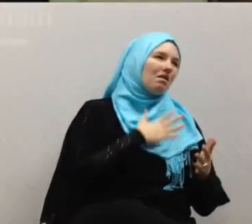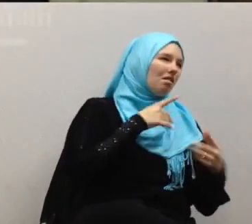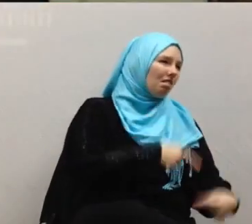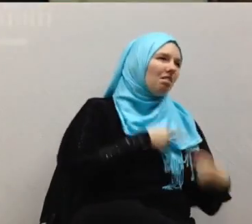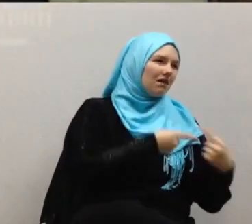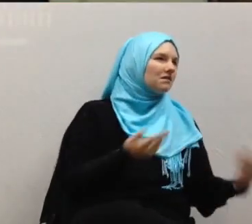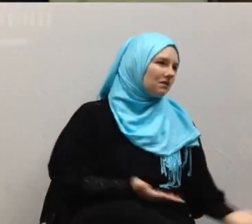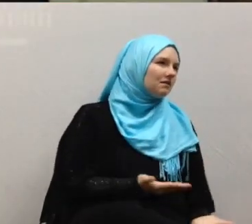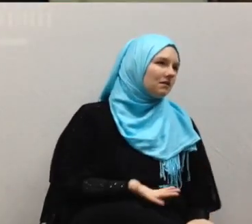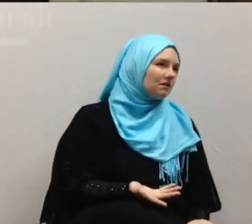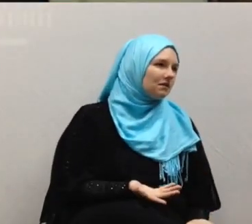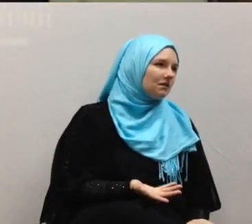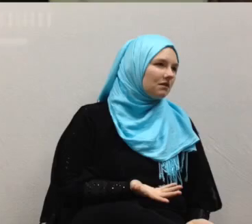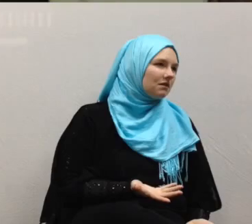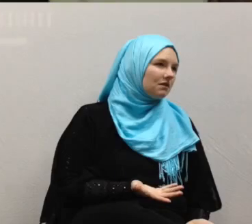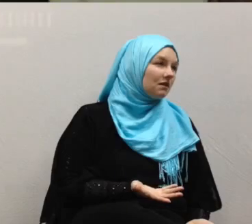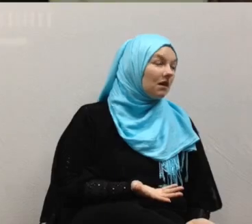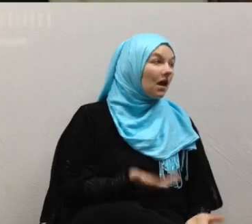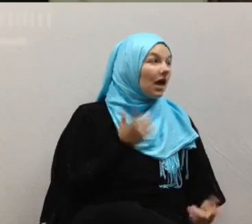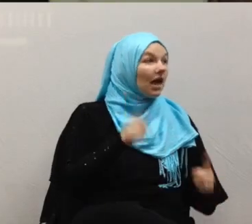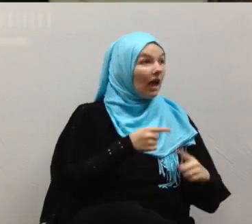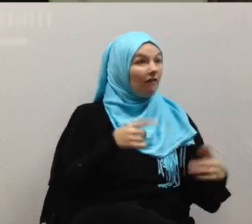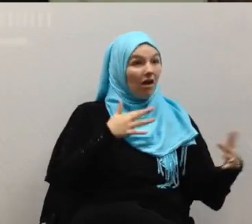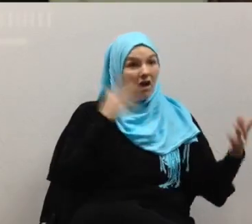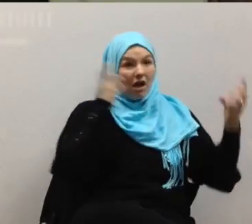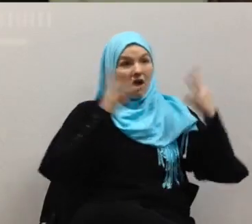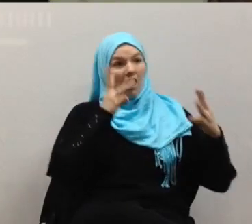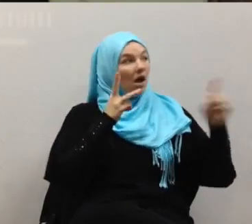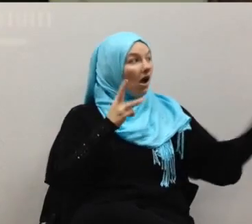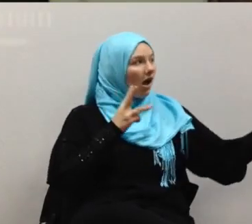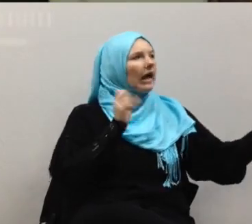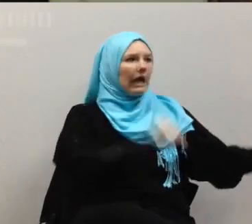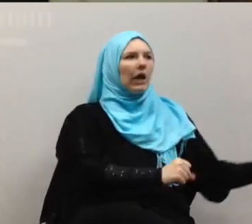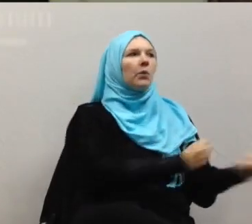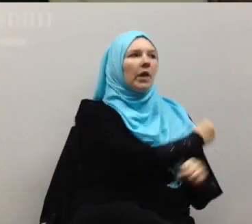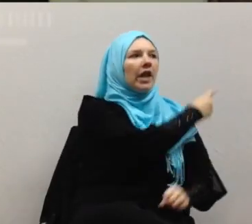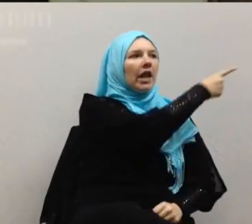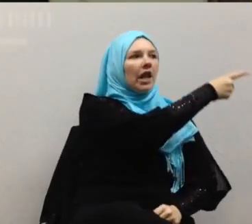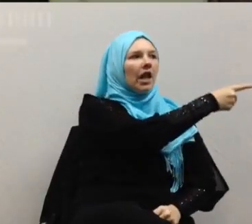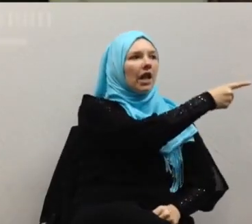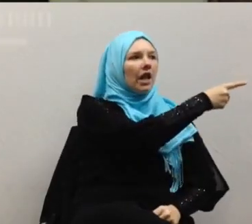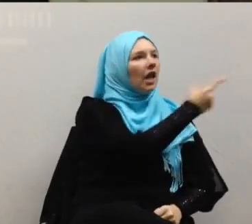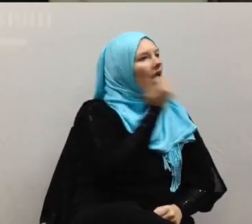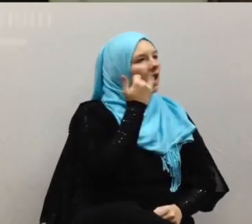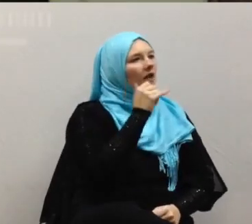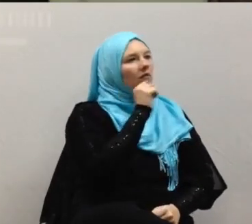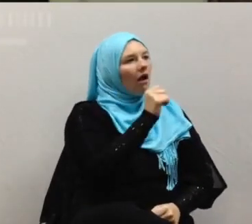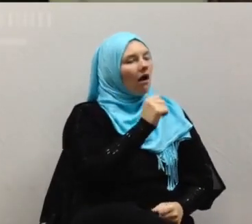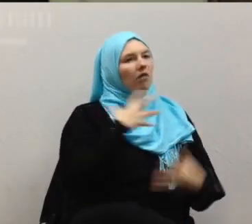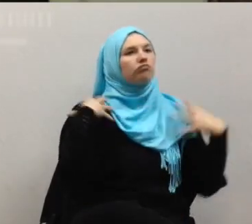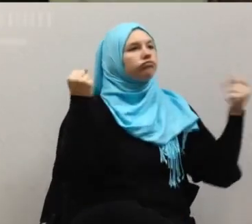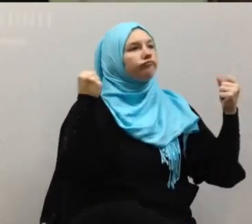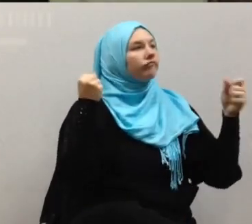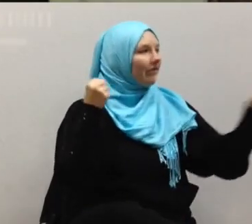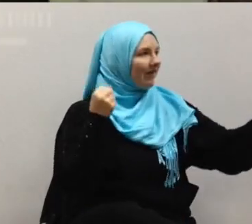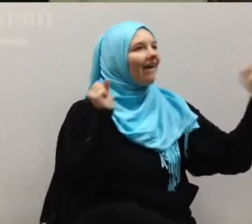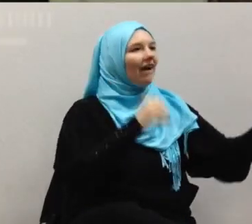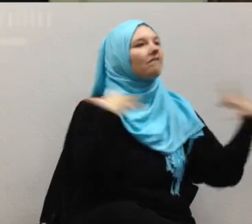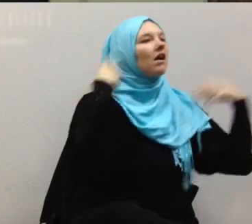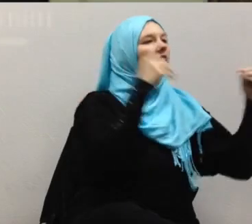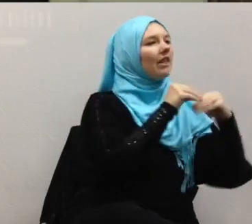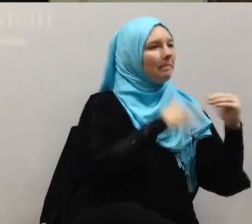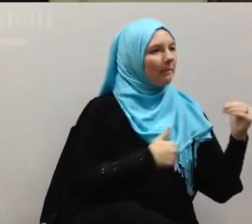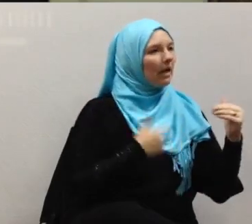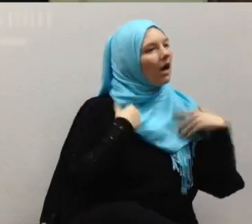the edge. You don't have the courage, your enemies have the edge. And much war booty